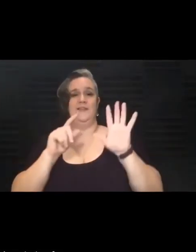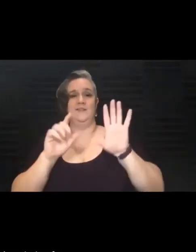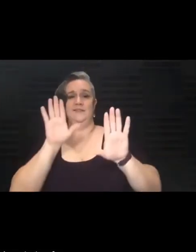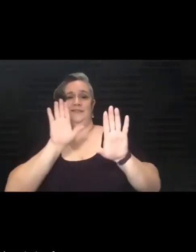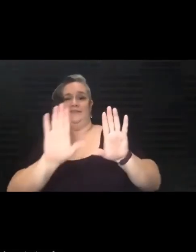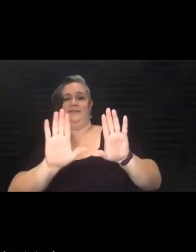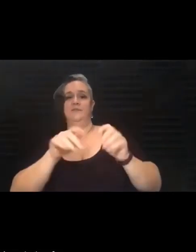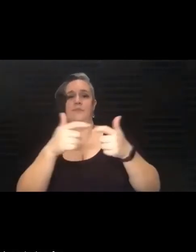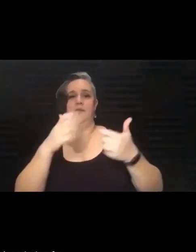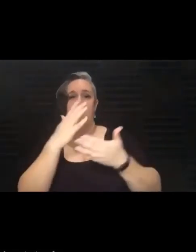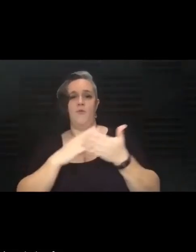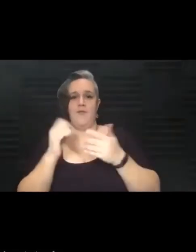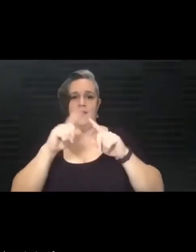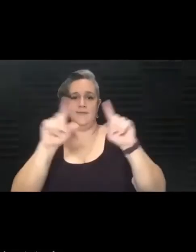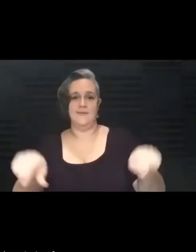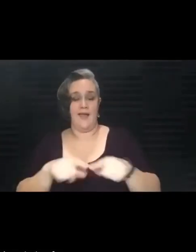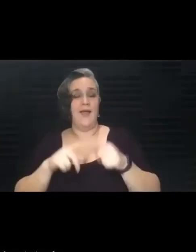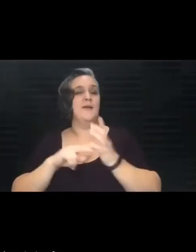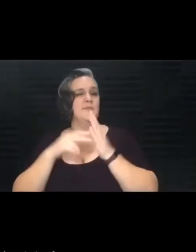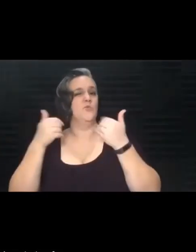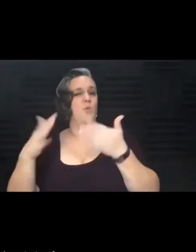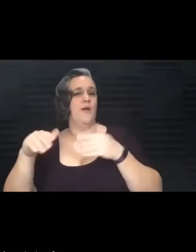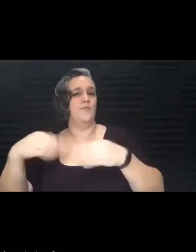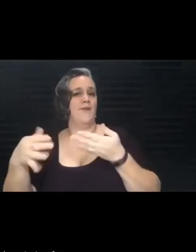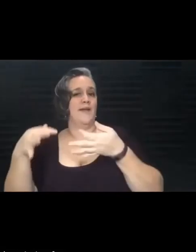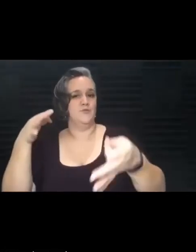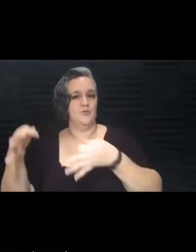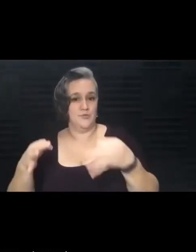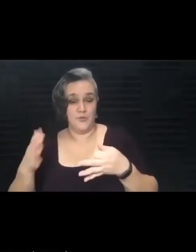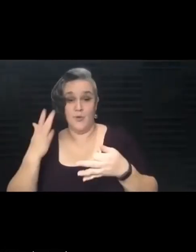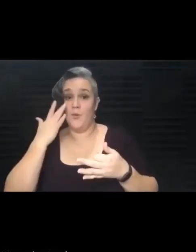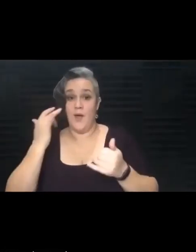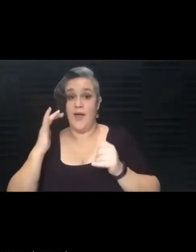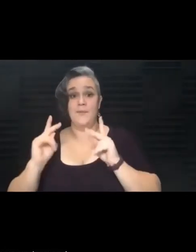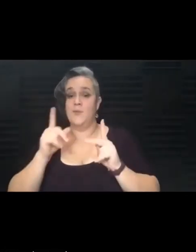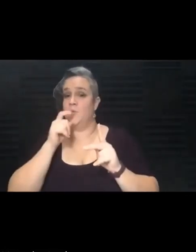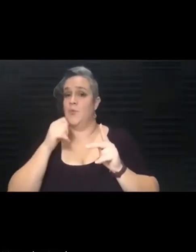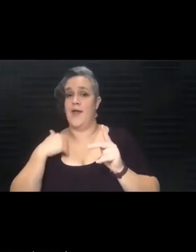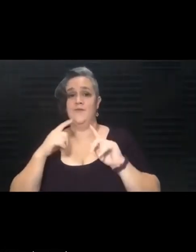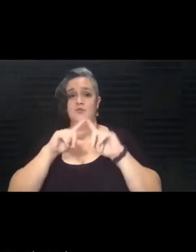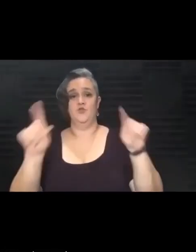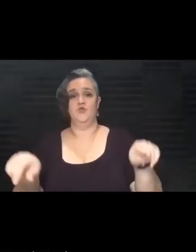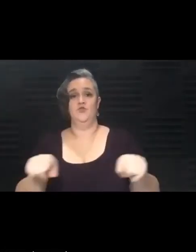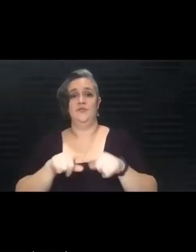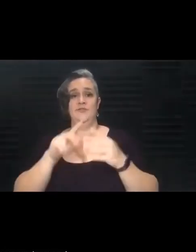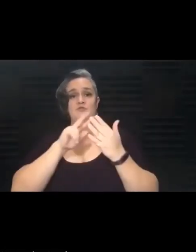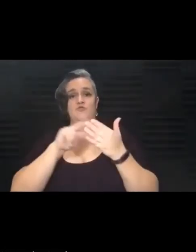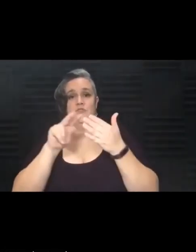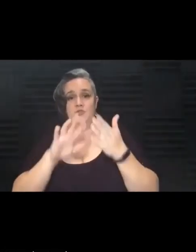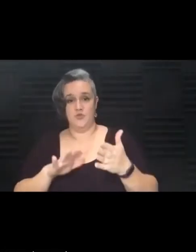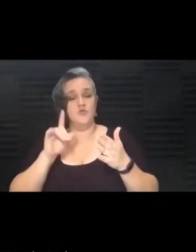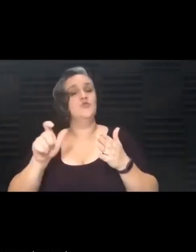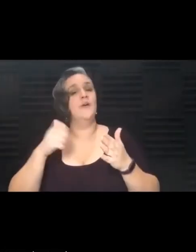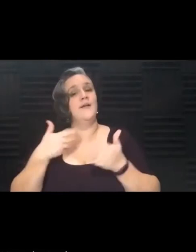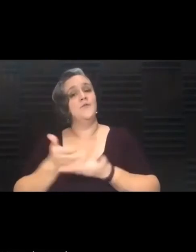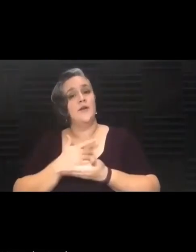would provide a description for this. Reason being is that people with screen readers should have the right to